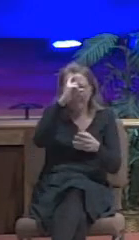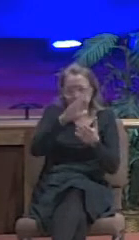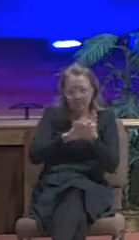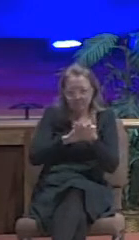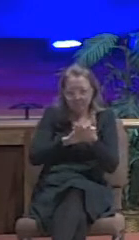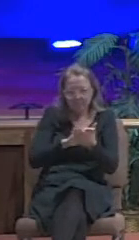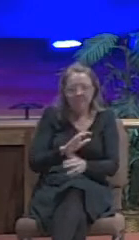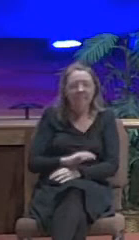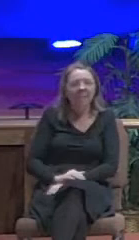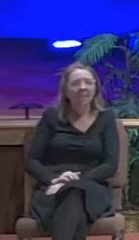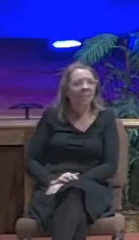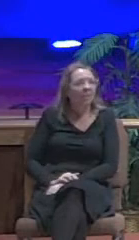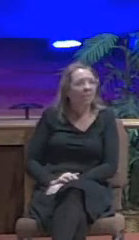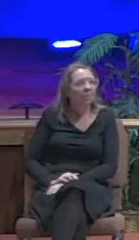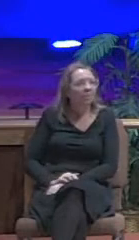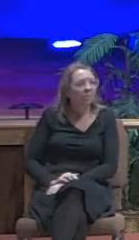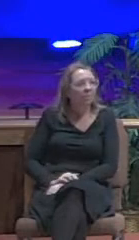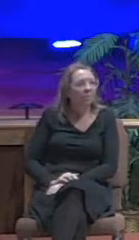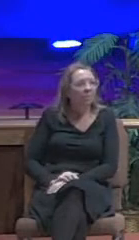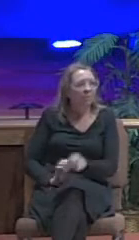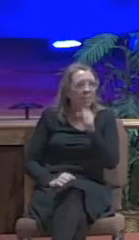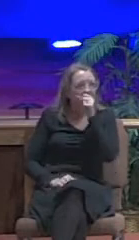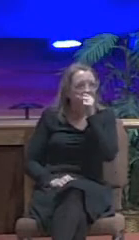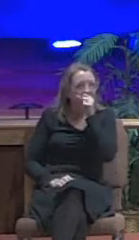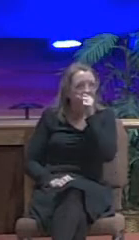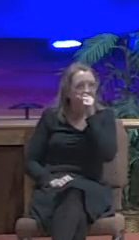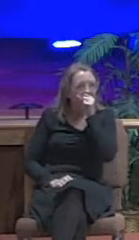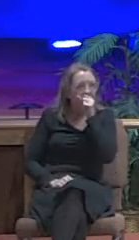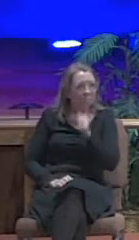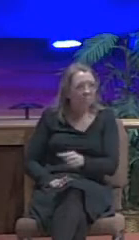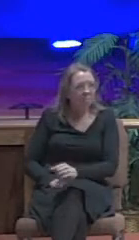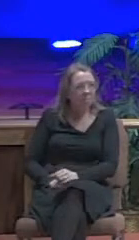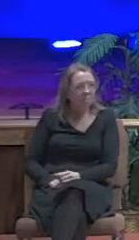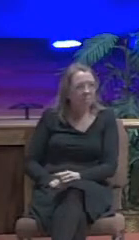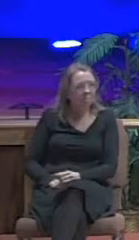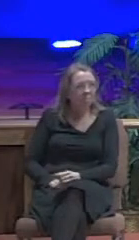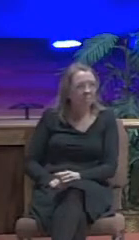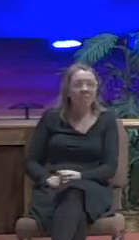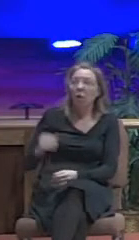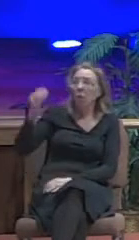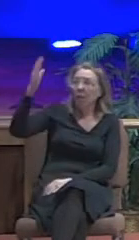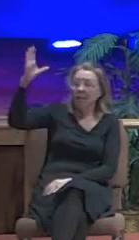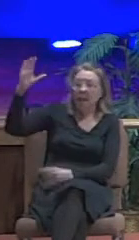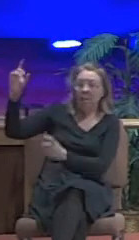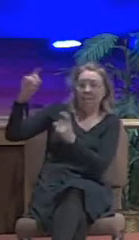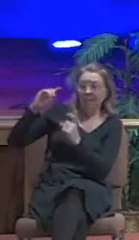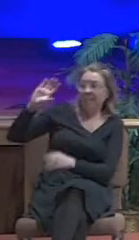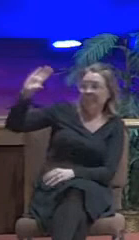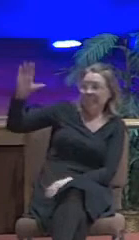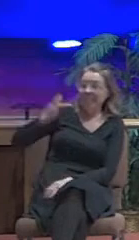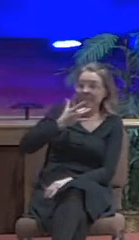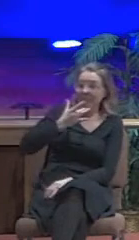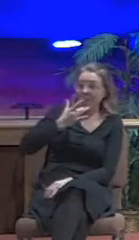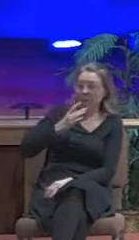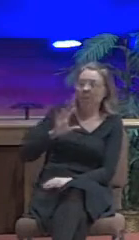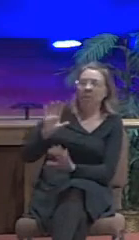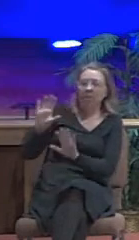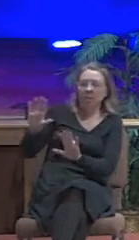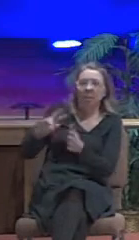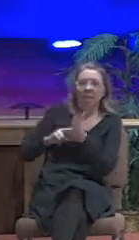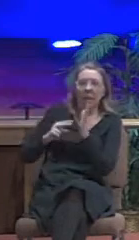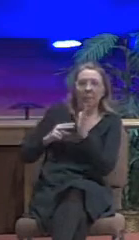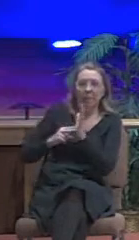God extends his favor. So blessed means God's favor on your